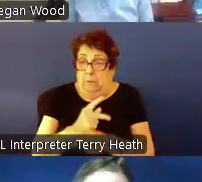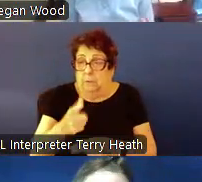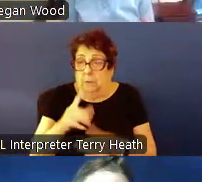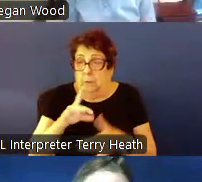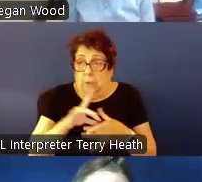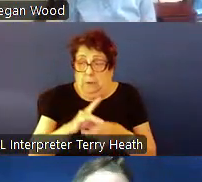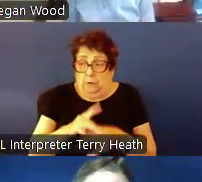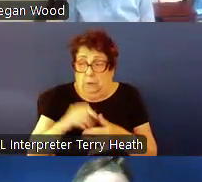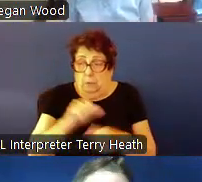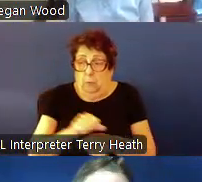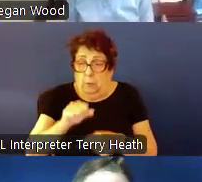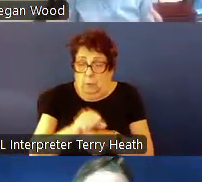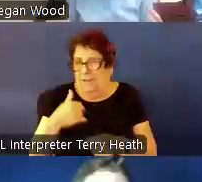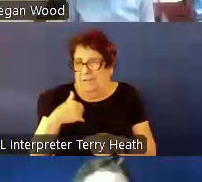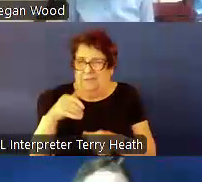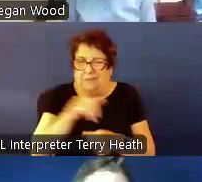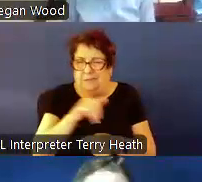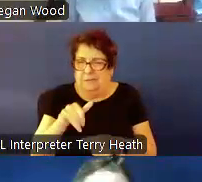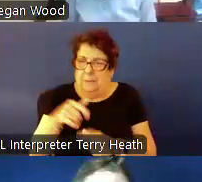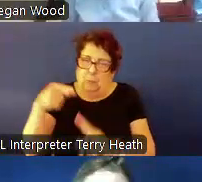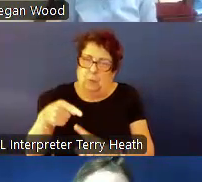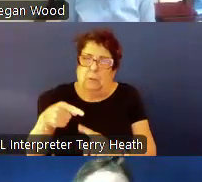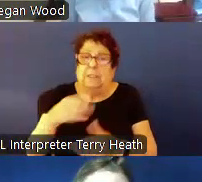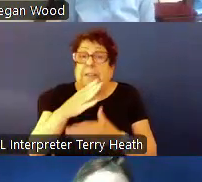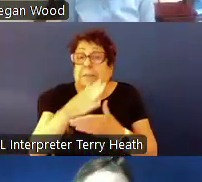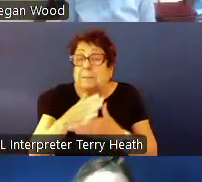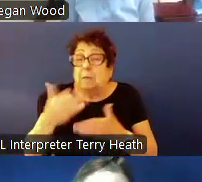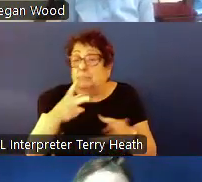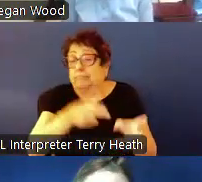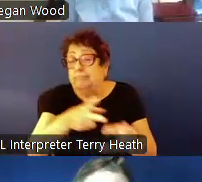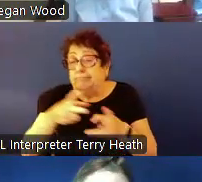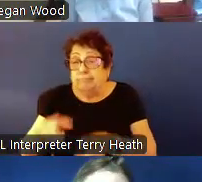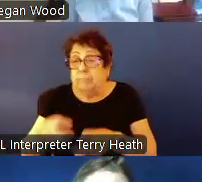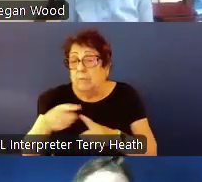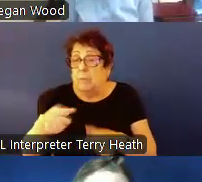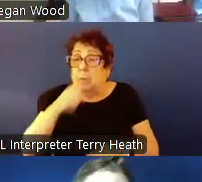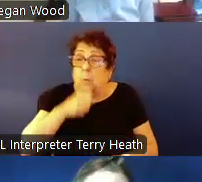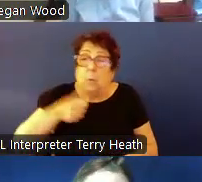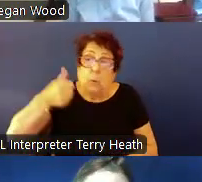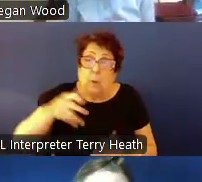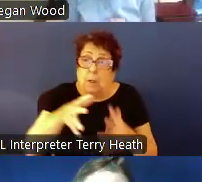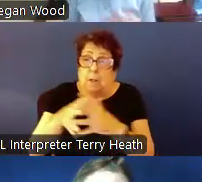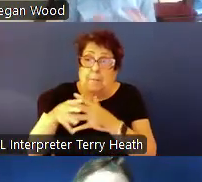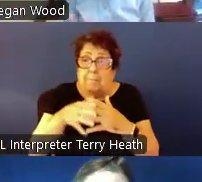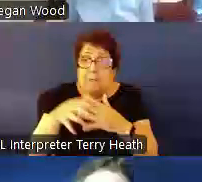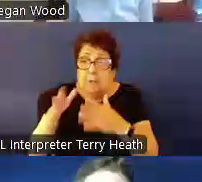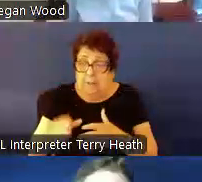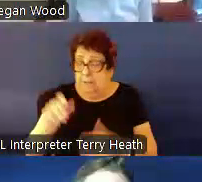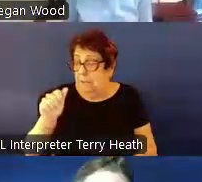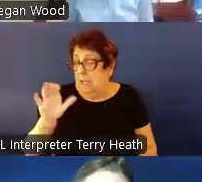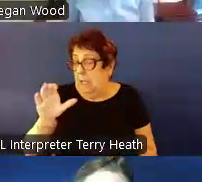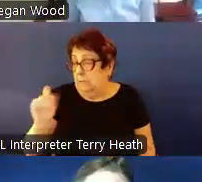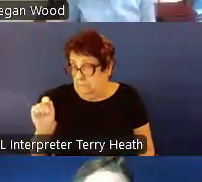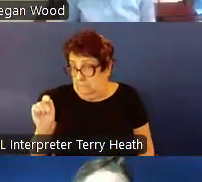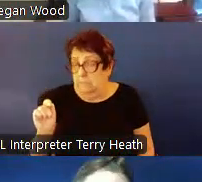the Older Americans Act, or at least they certainly follow the Older Americans Act, but also are just our